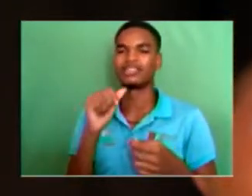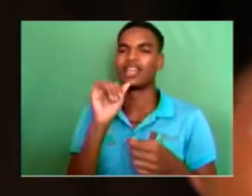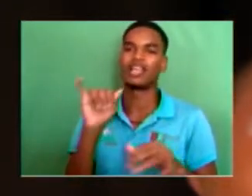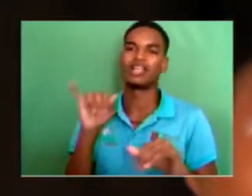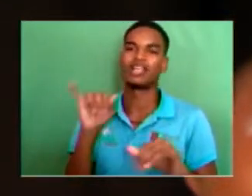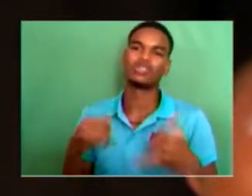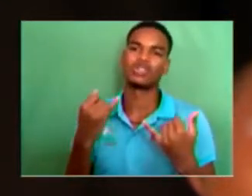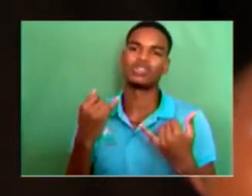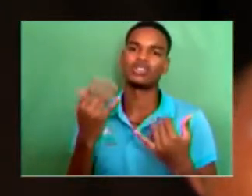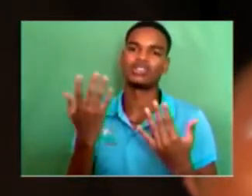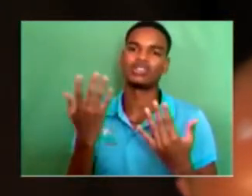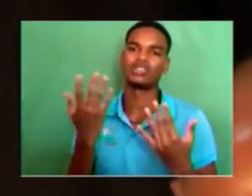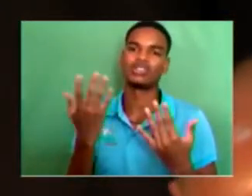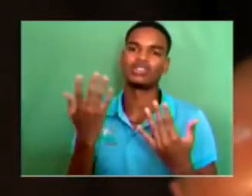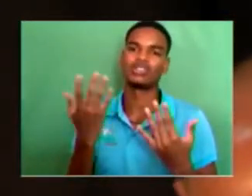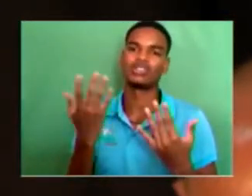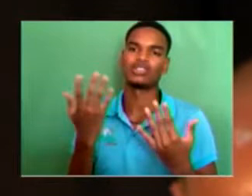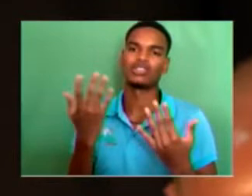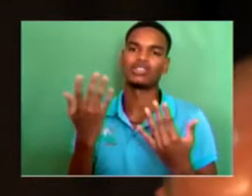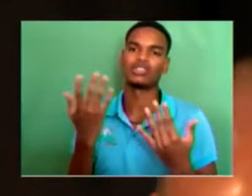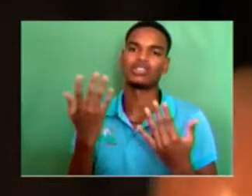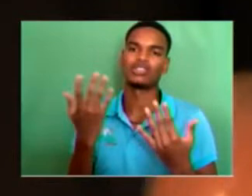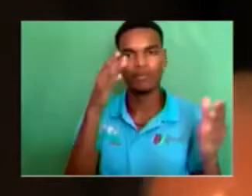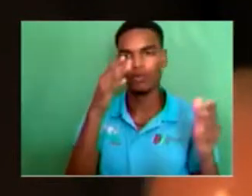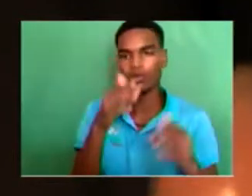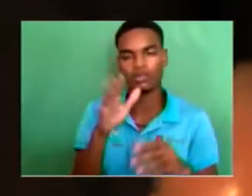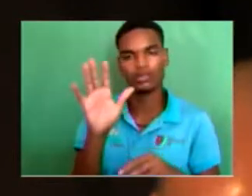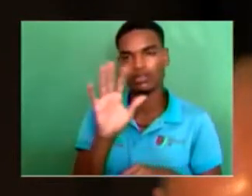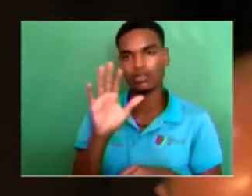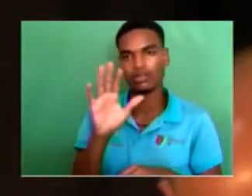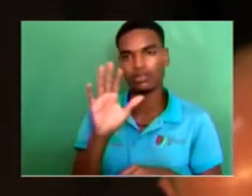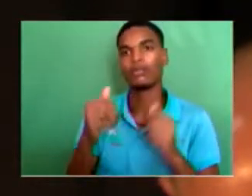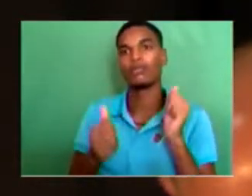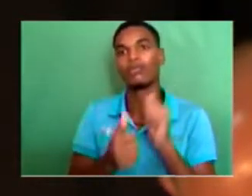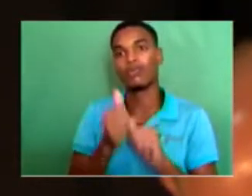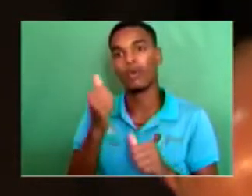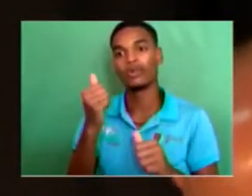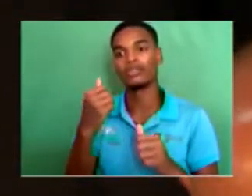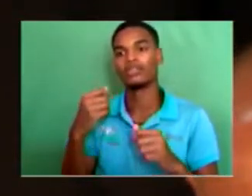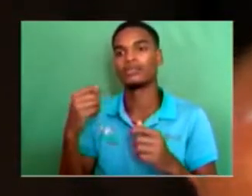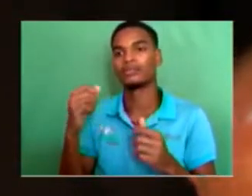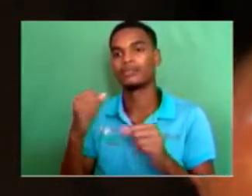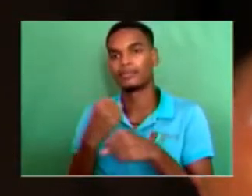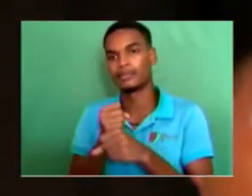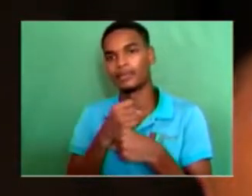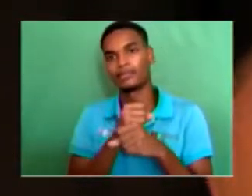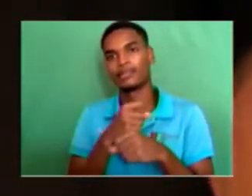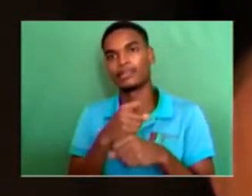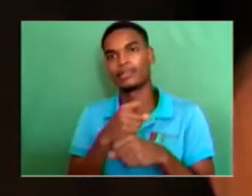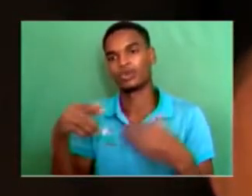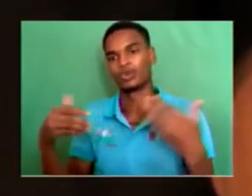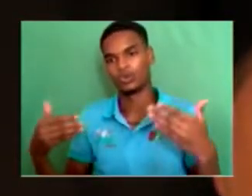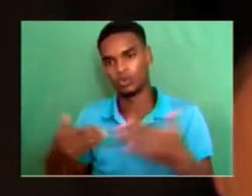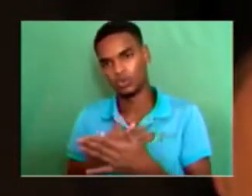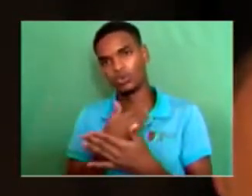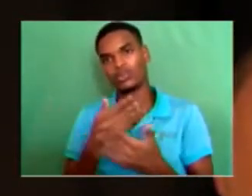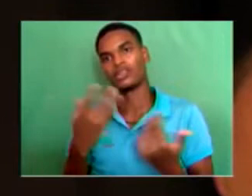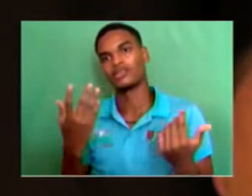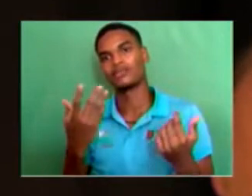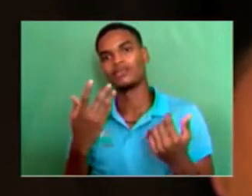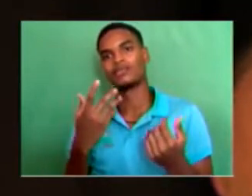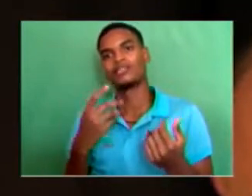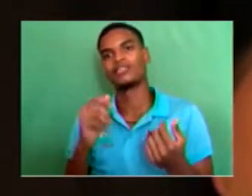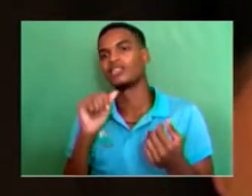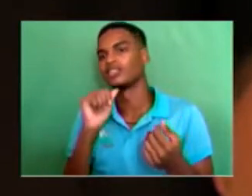consumer driven. Consumers are, most of the products that are out there that are new aren't delivered